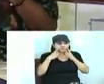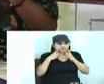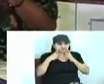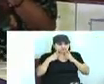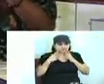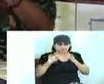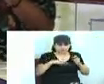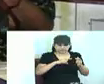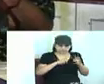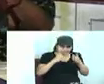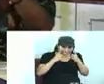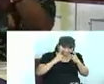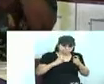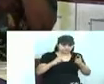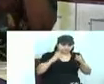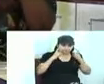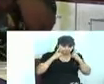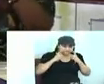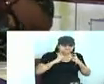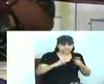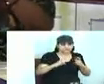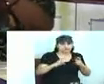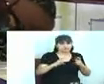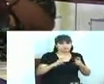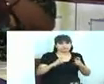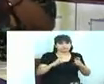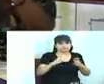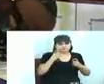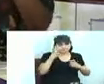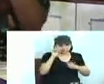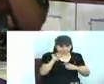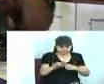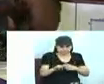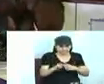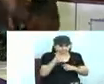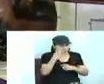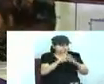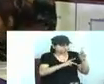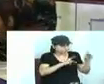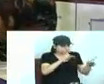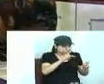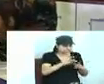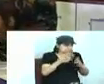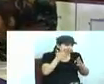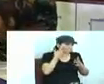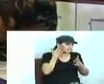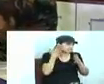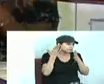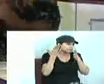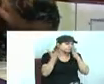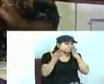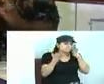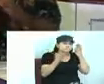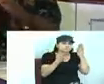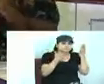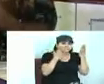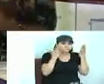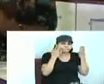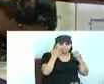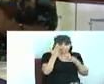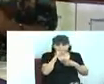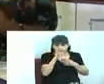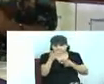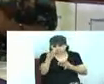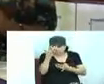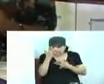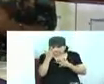shed, for the tears that you shed, for the ones that you wipe away, for the sickness that